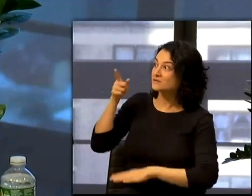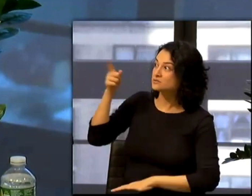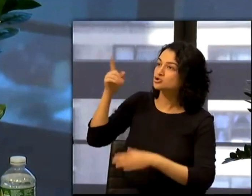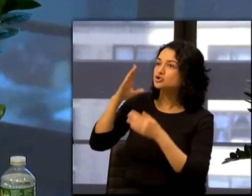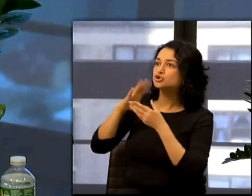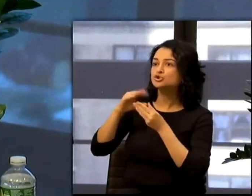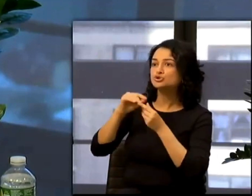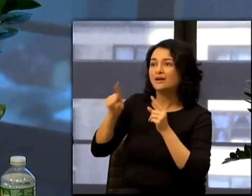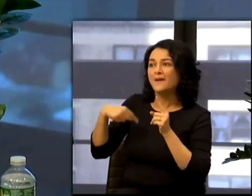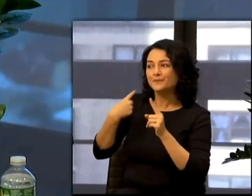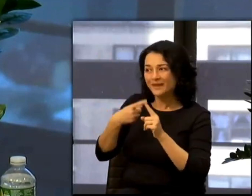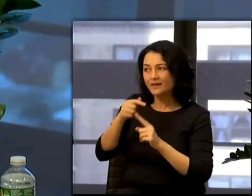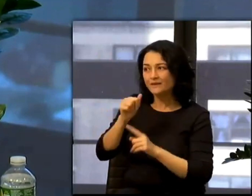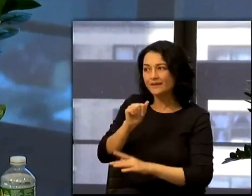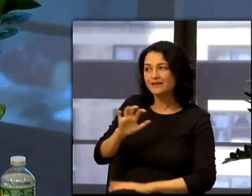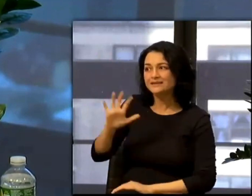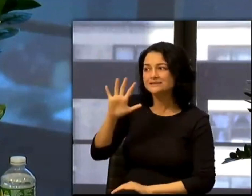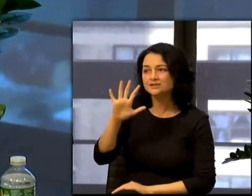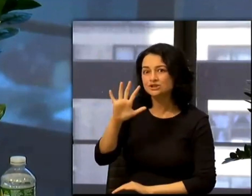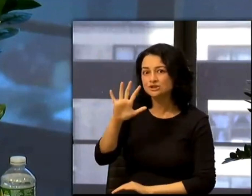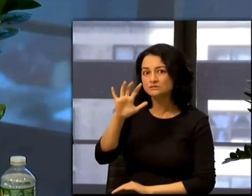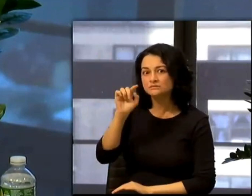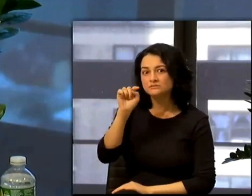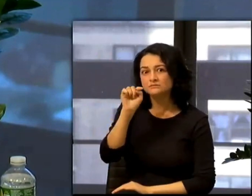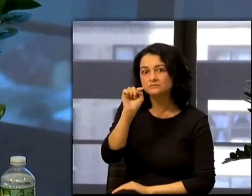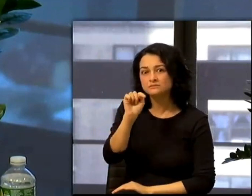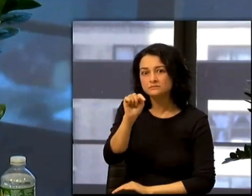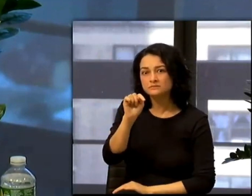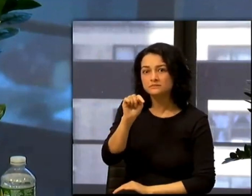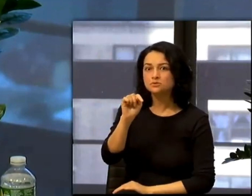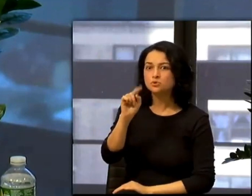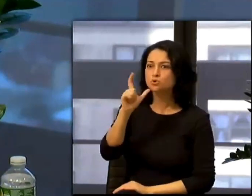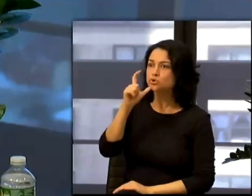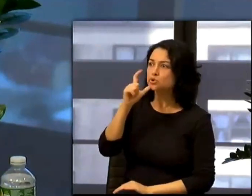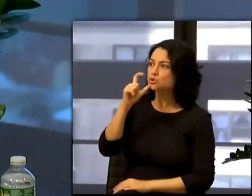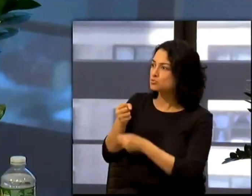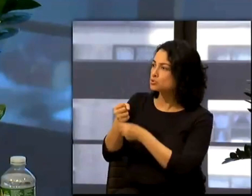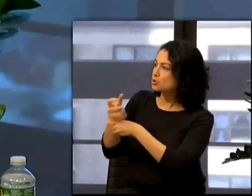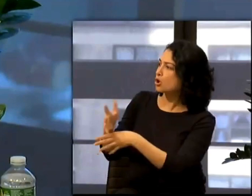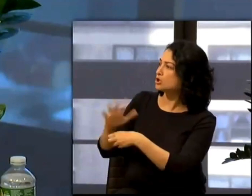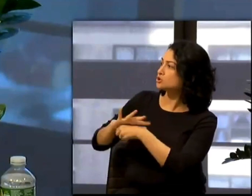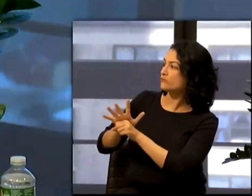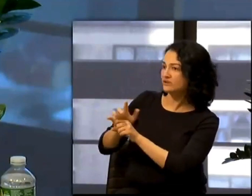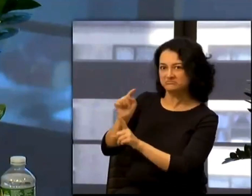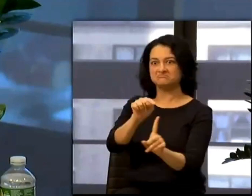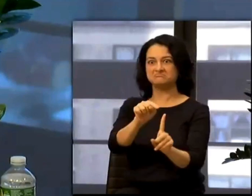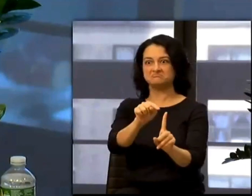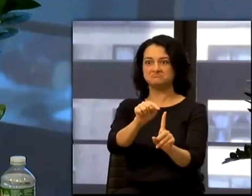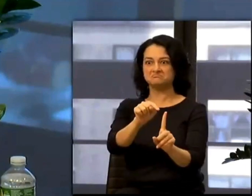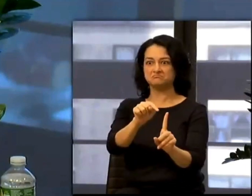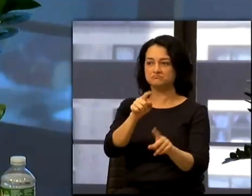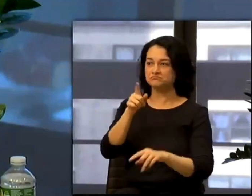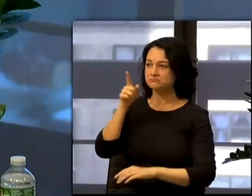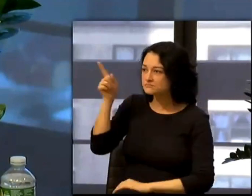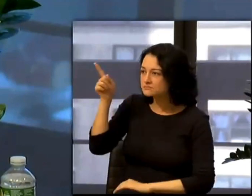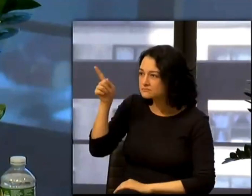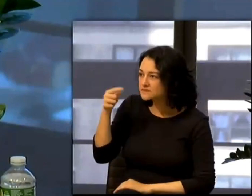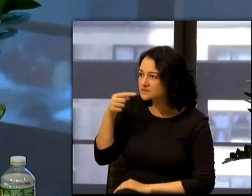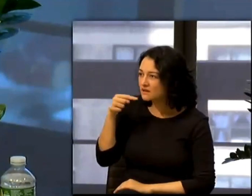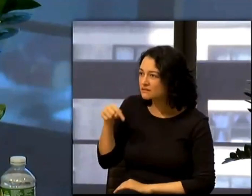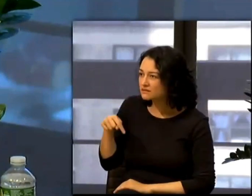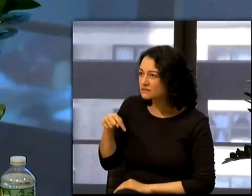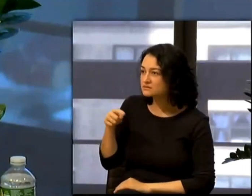Terms like China virus and Kung flu were thrown around